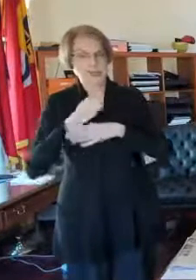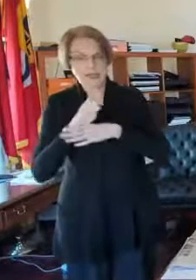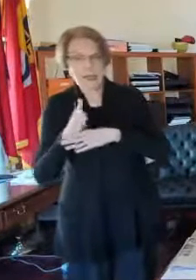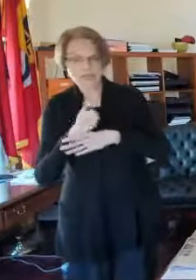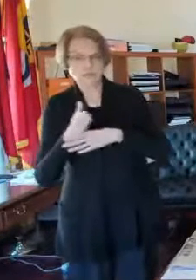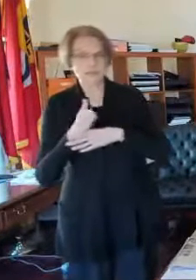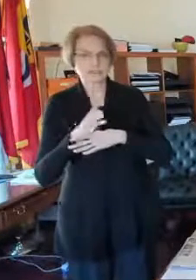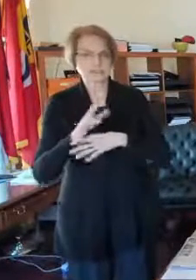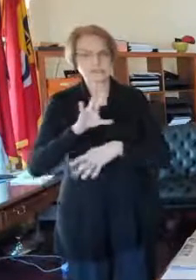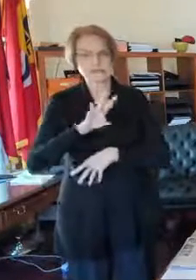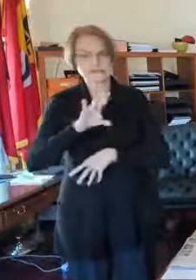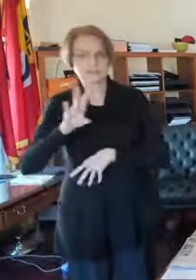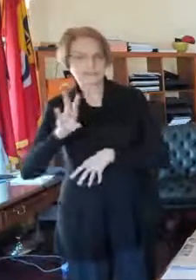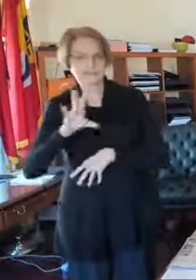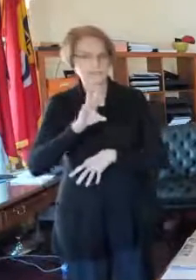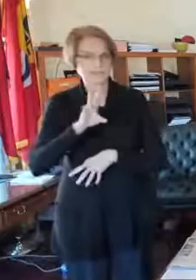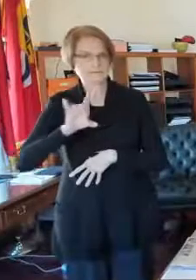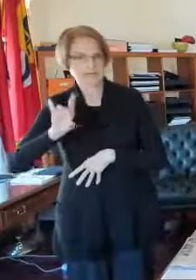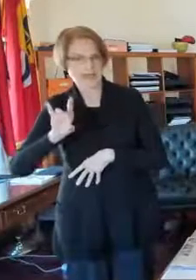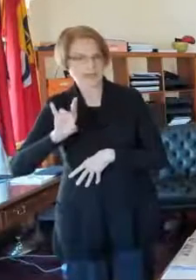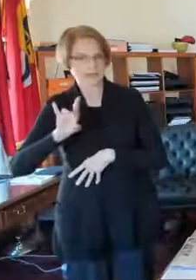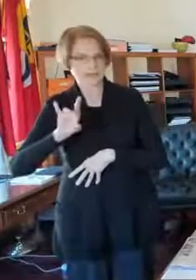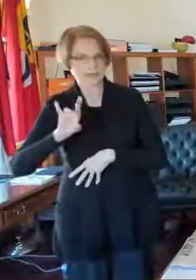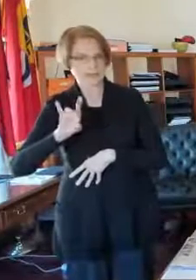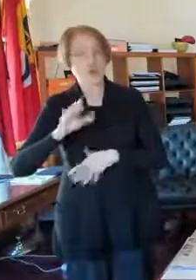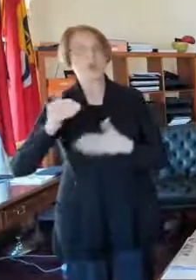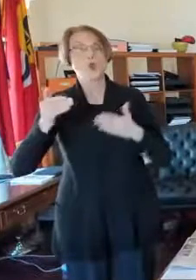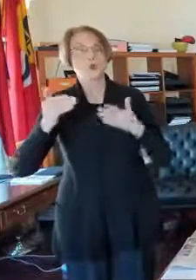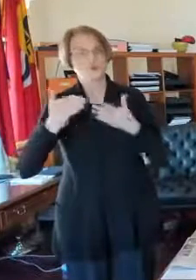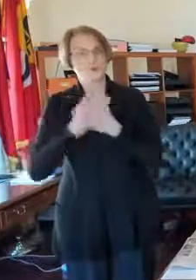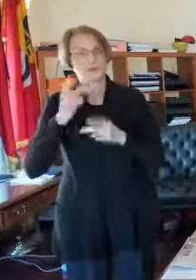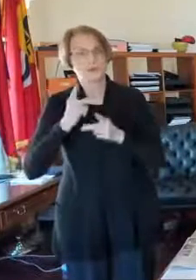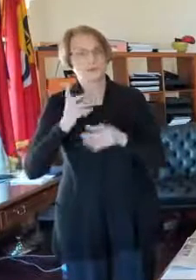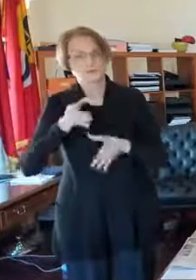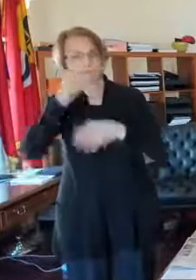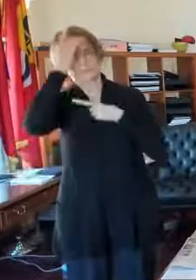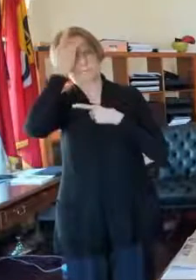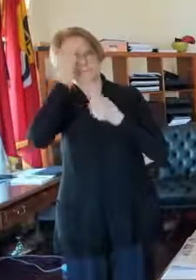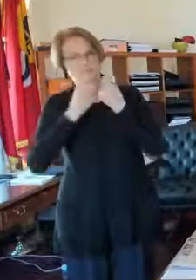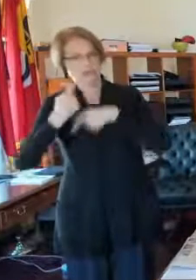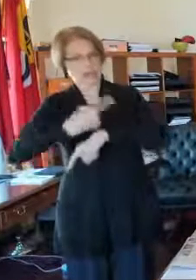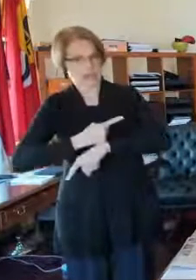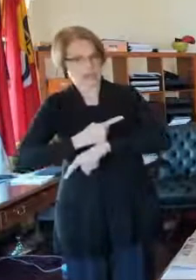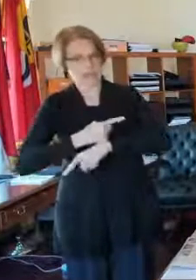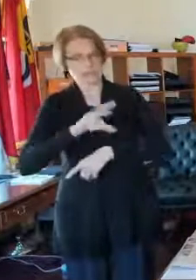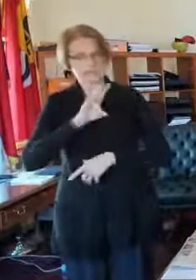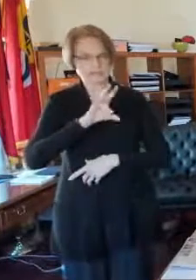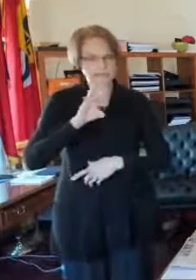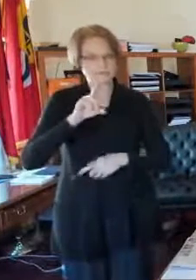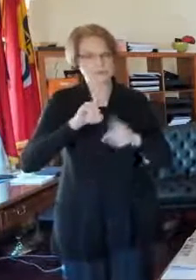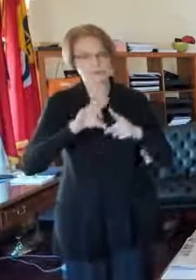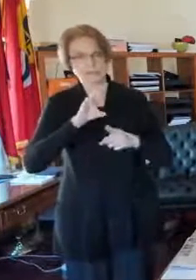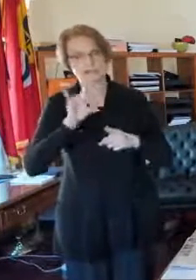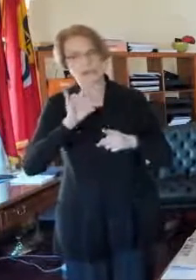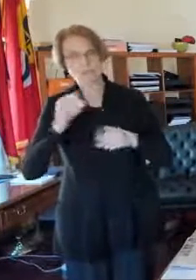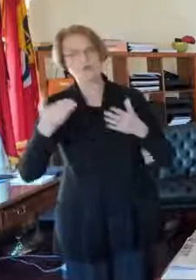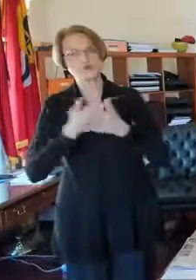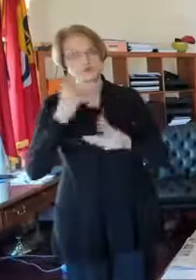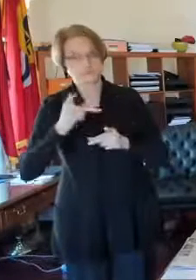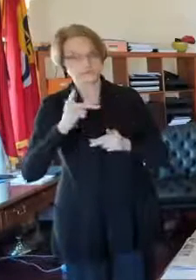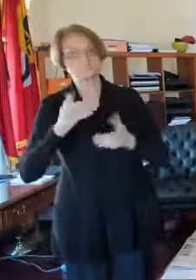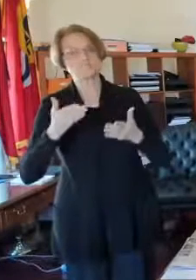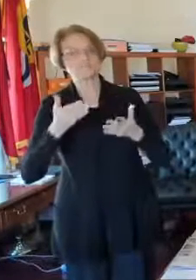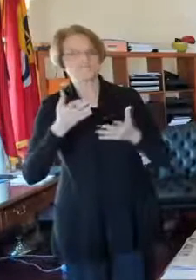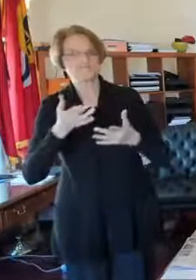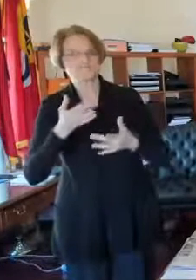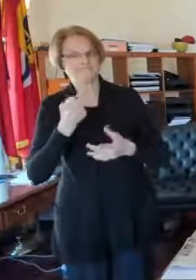about 77, 78 new cases per day. 77, 78 new cases per day in the city